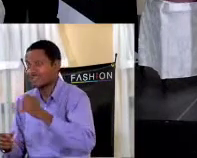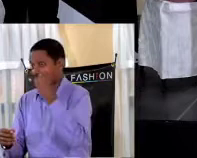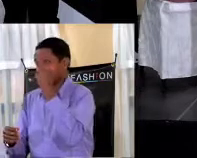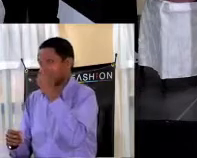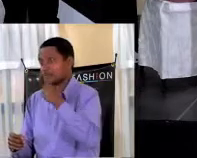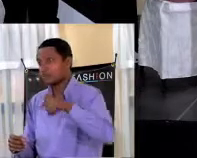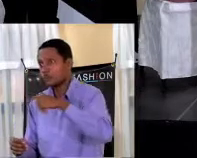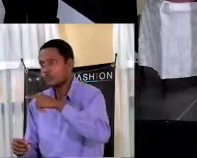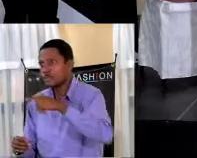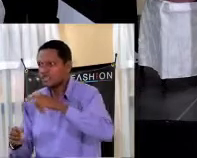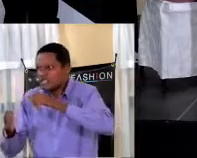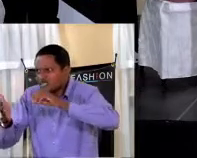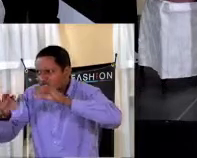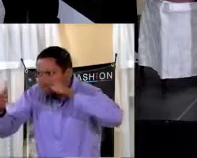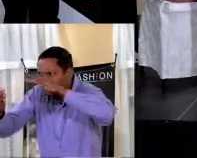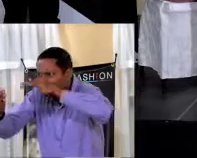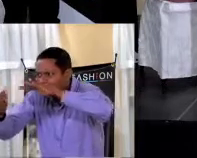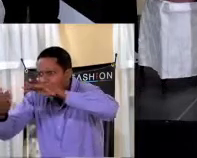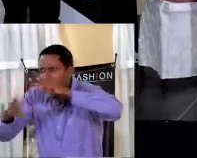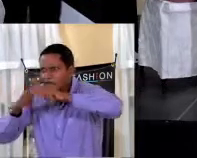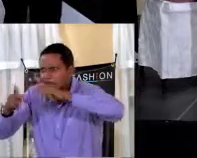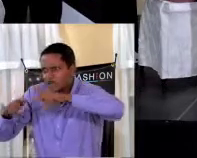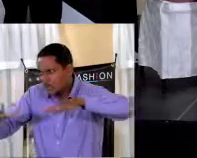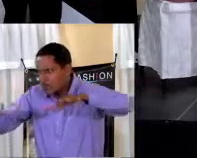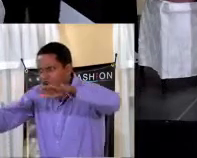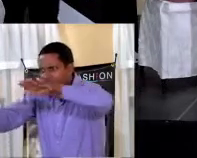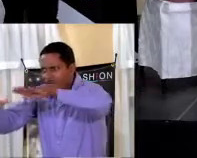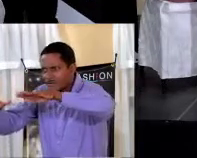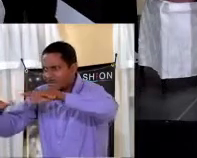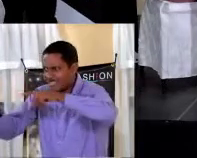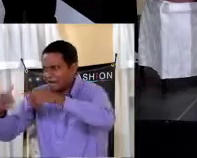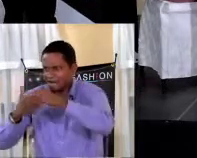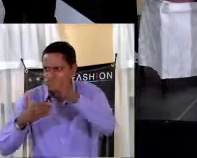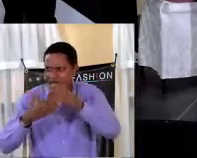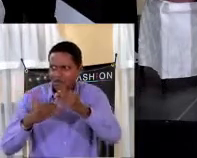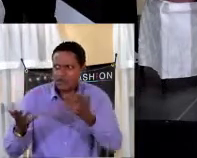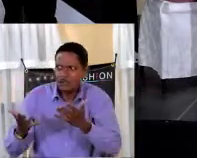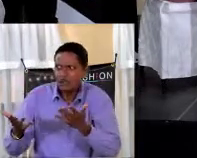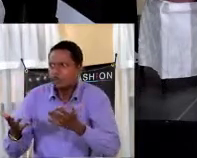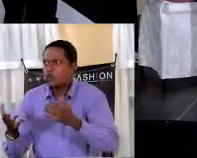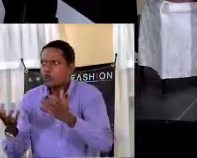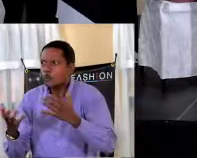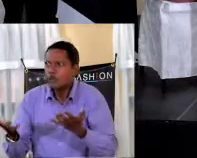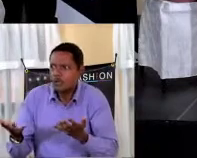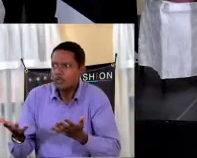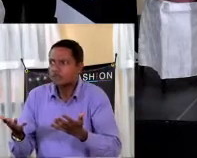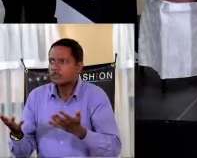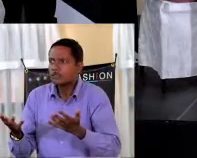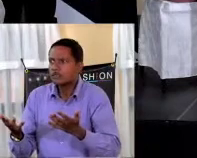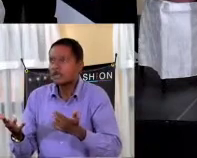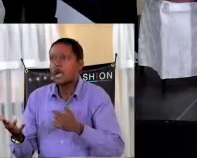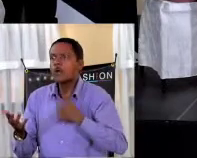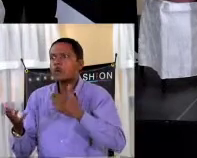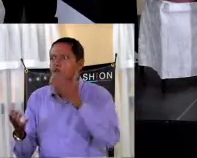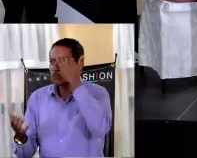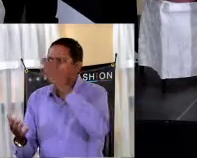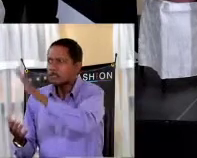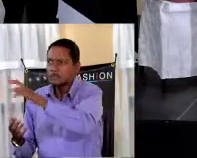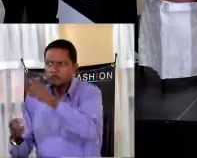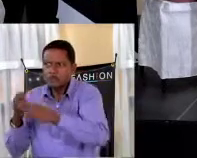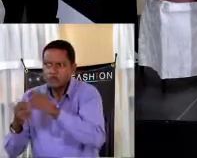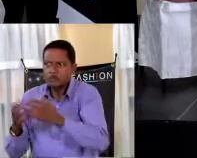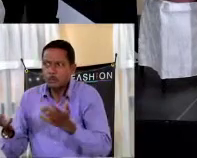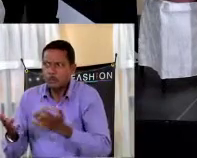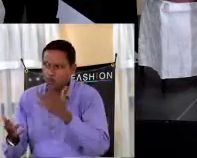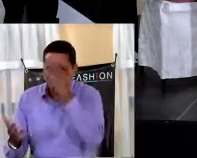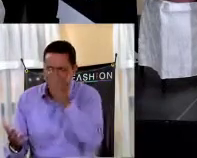doing customer research. We're always in that feedback process where I want to know what's the problem with the customer. Why is it you don't